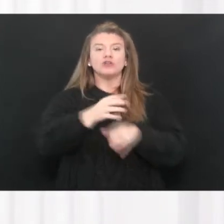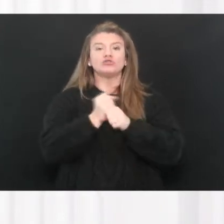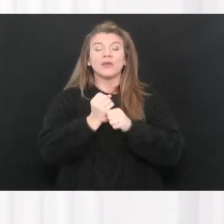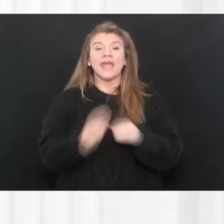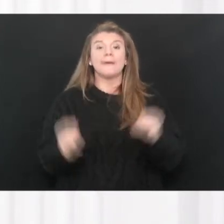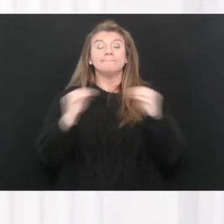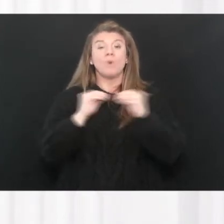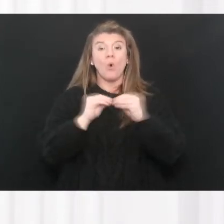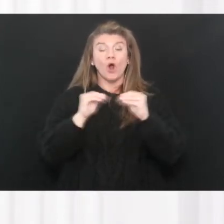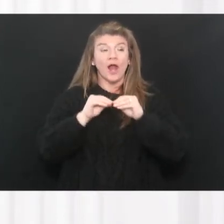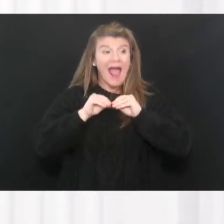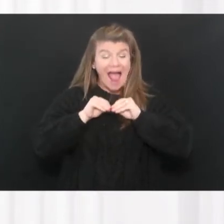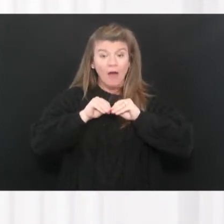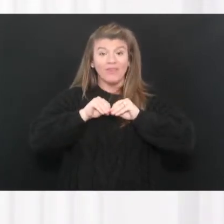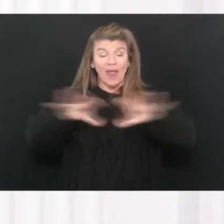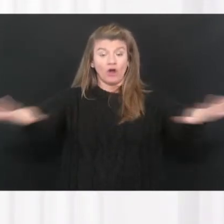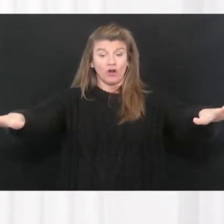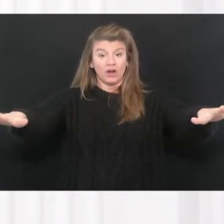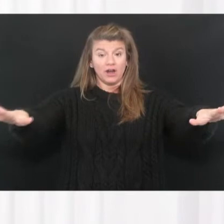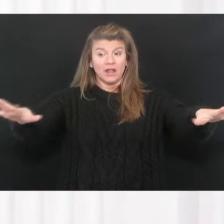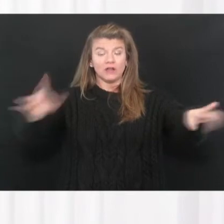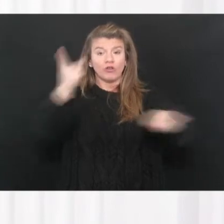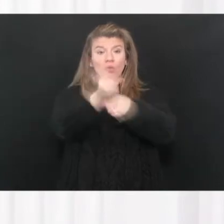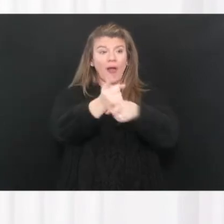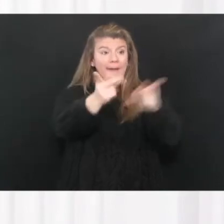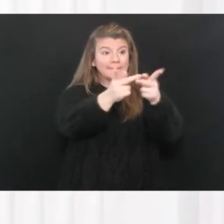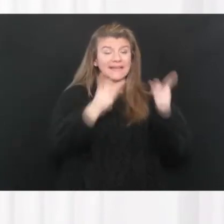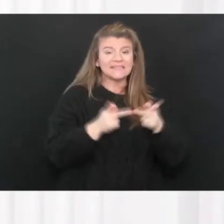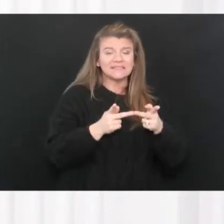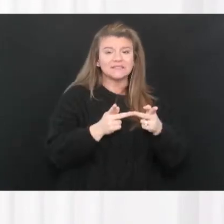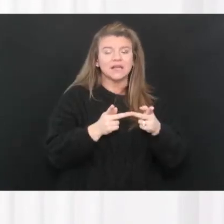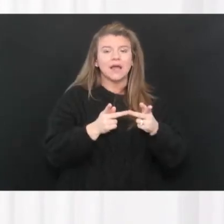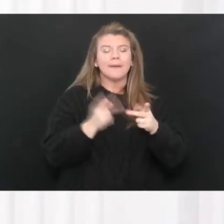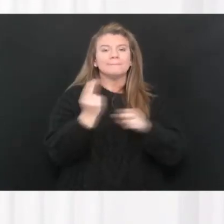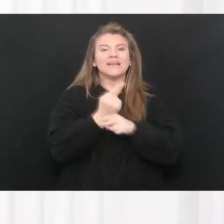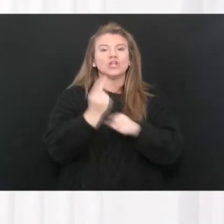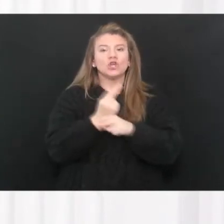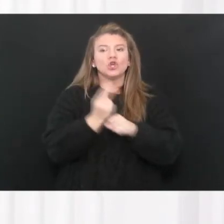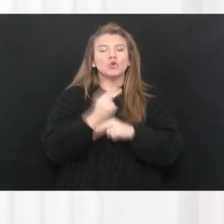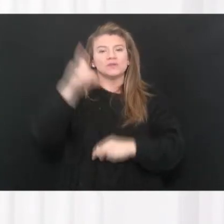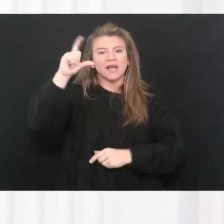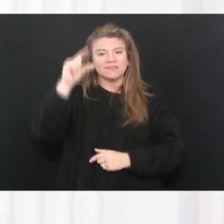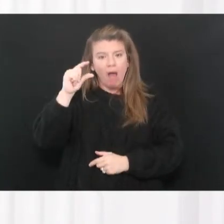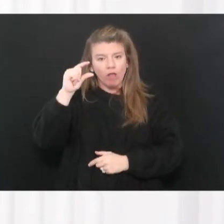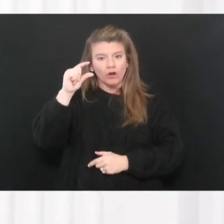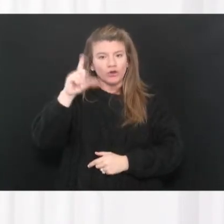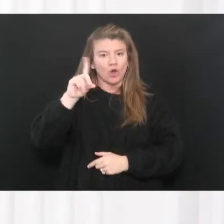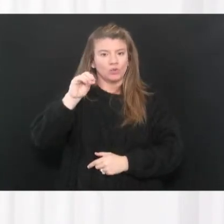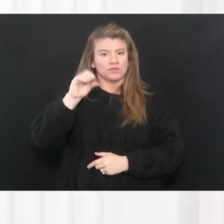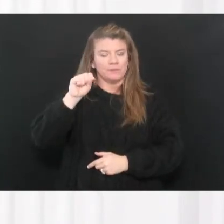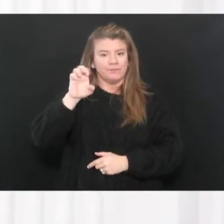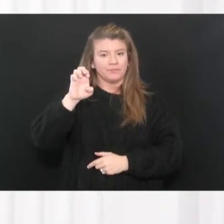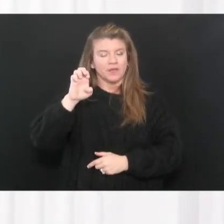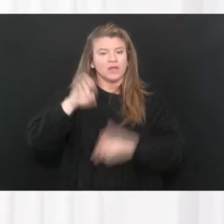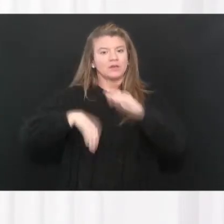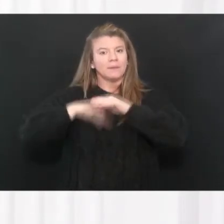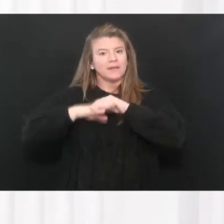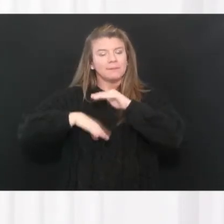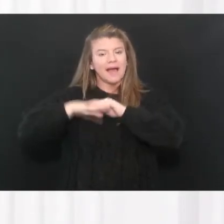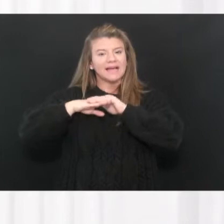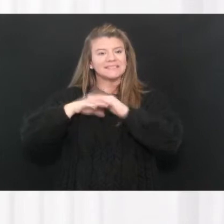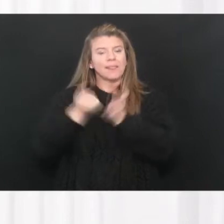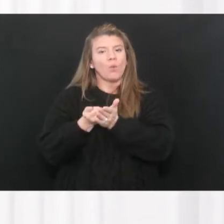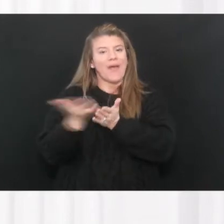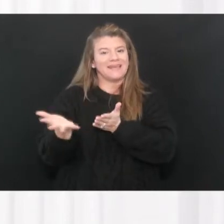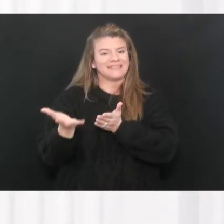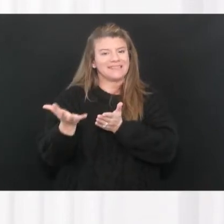to the population we need to get, but to put it in a context that allows us to minimize the waste